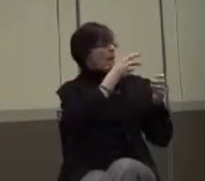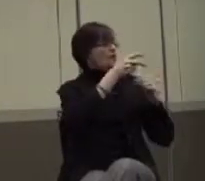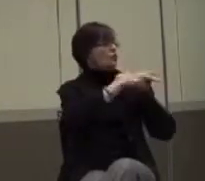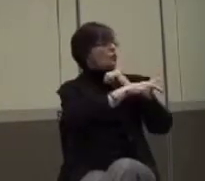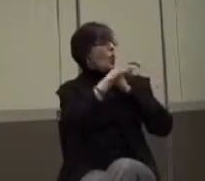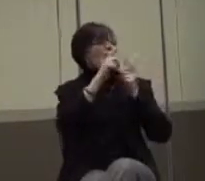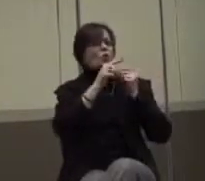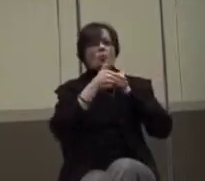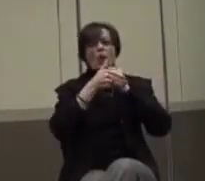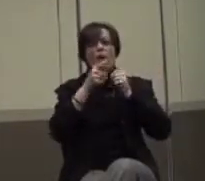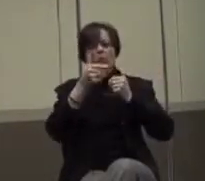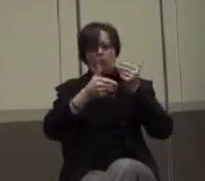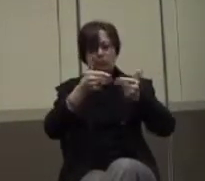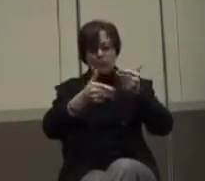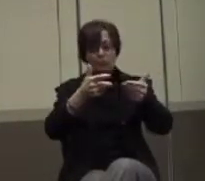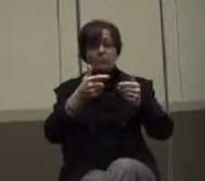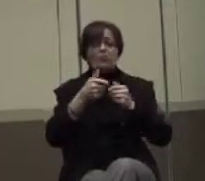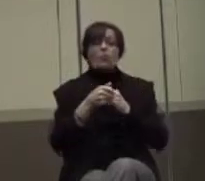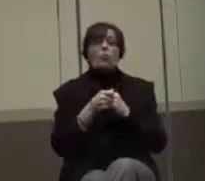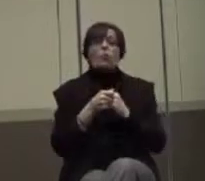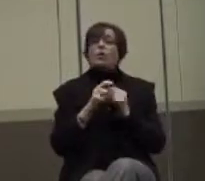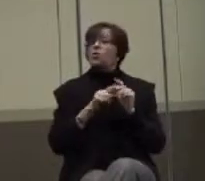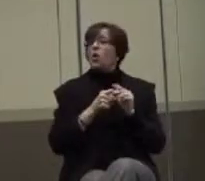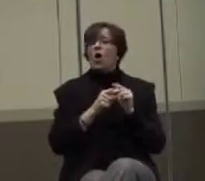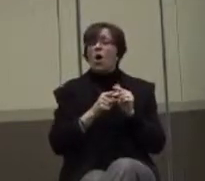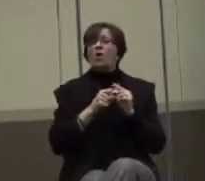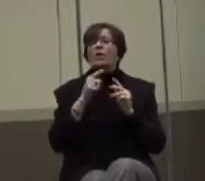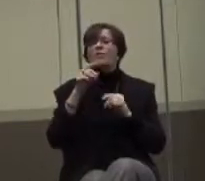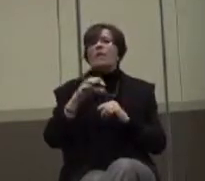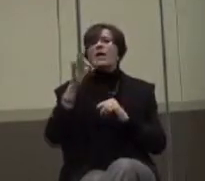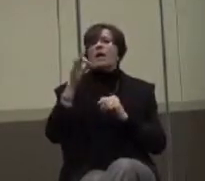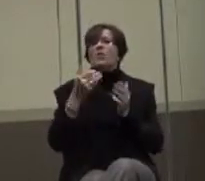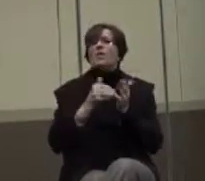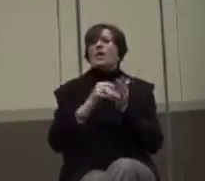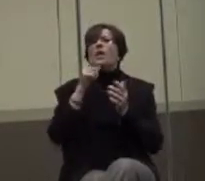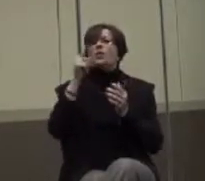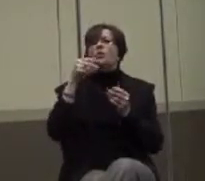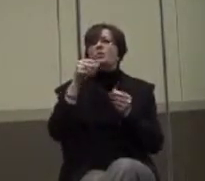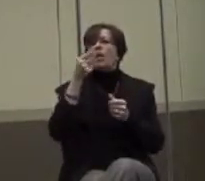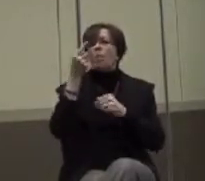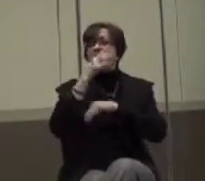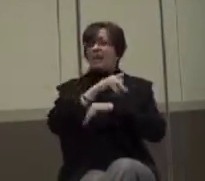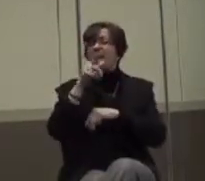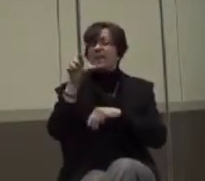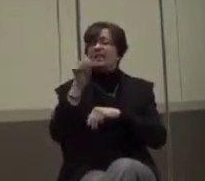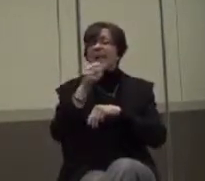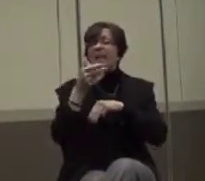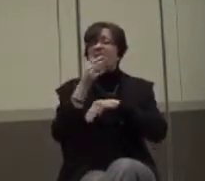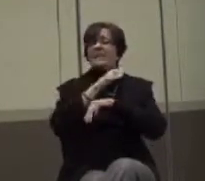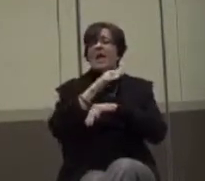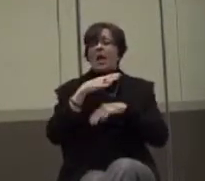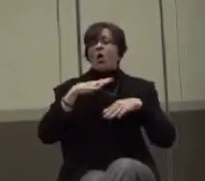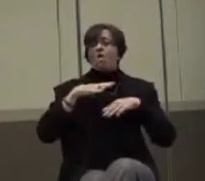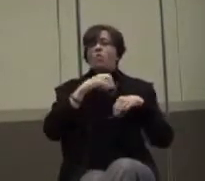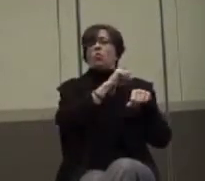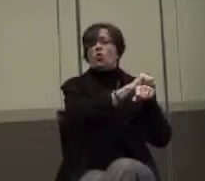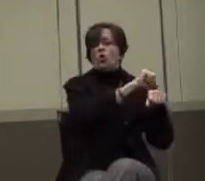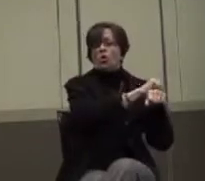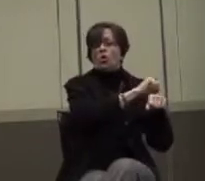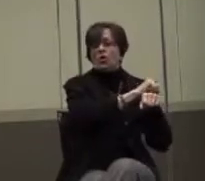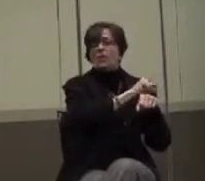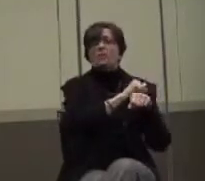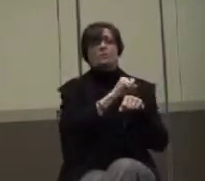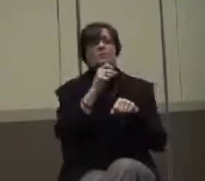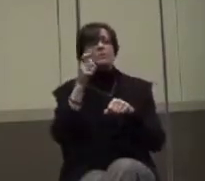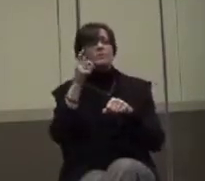I want to start by just finding out, again, you've spent a day, you're taking a day off of work. Maybe you just wanted to, we know that Sherry has a good